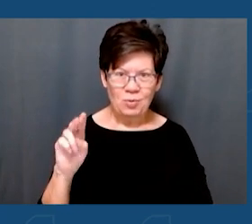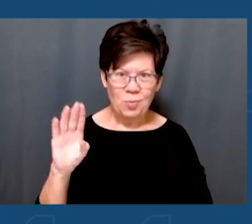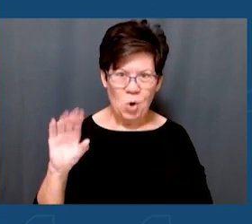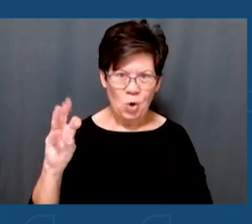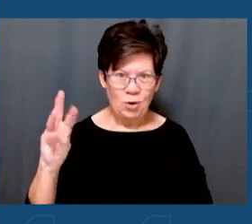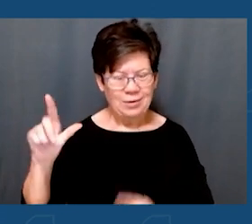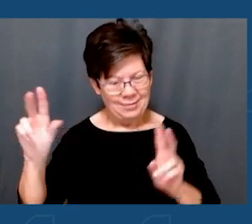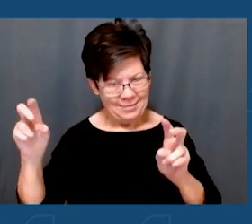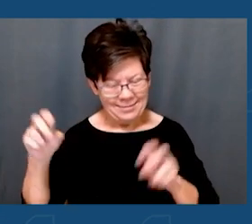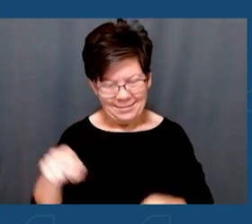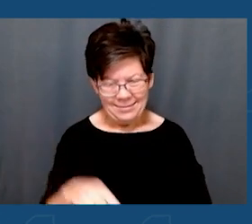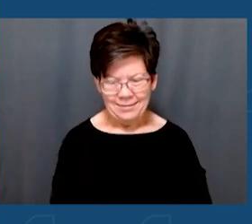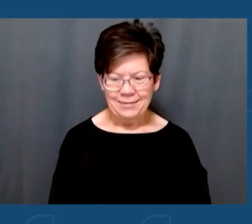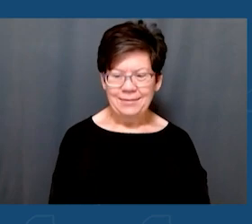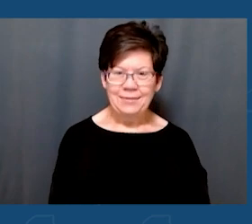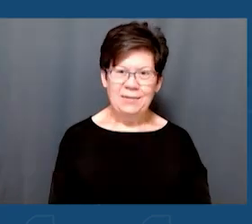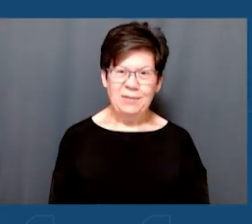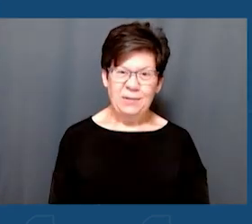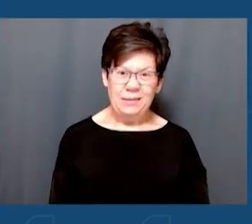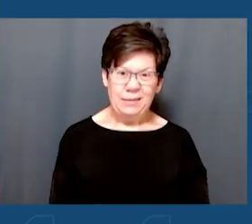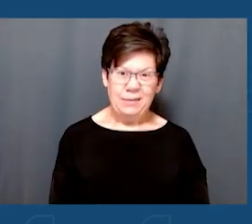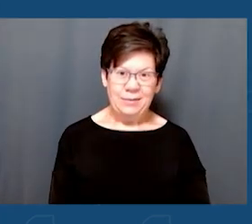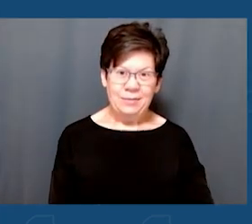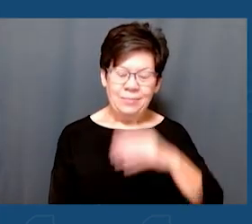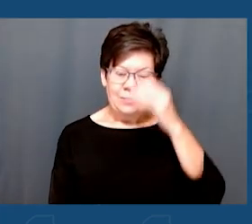Let's cut the ribbon.